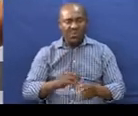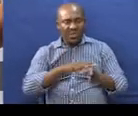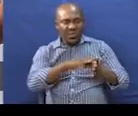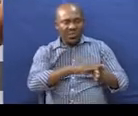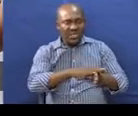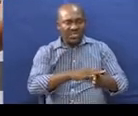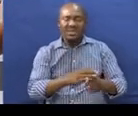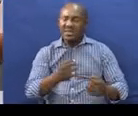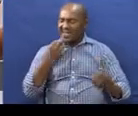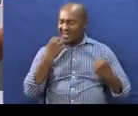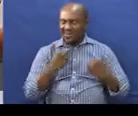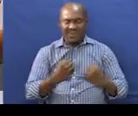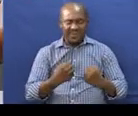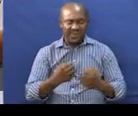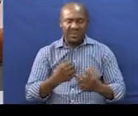language,